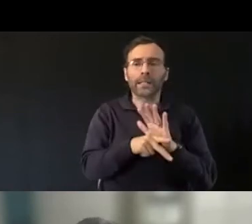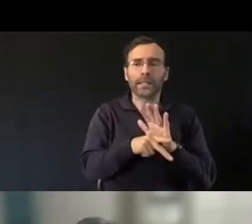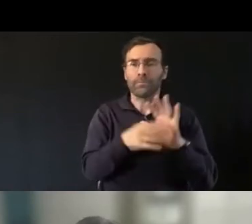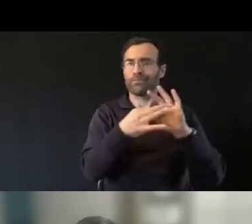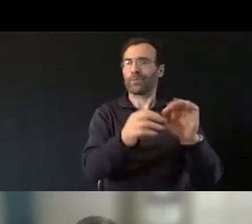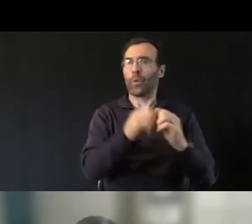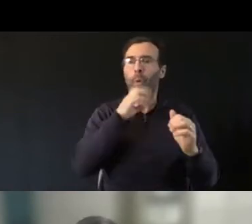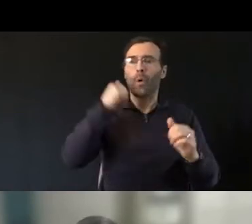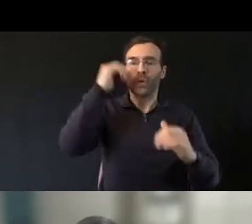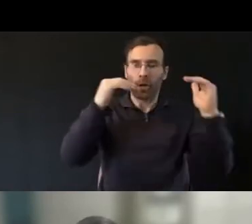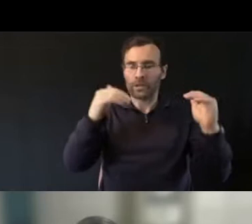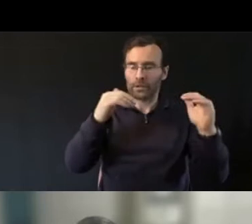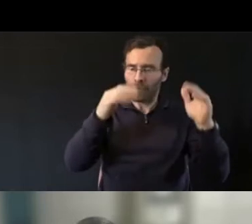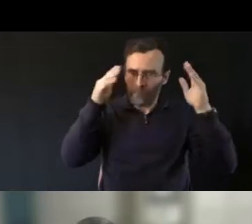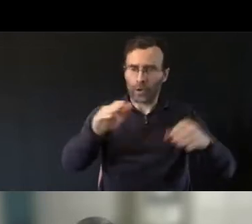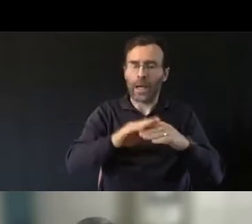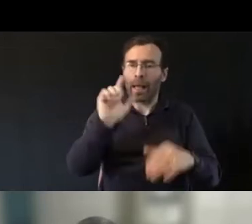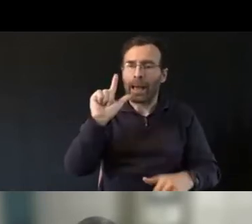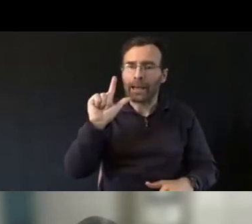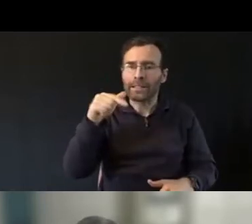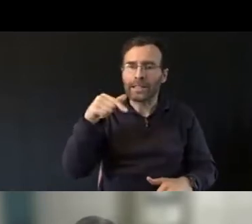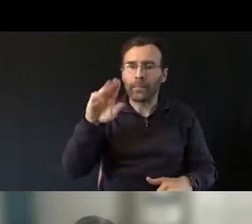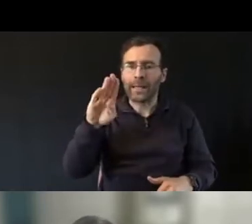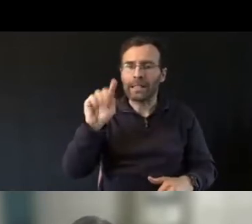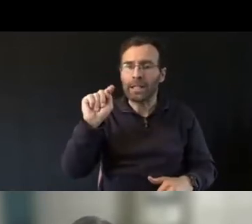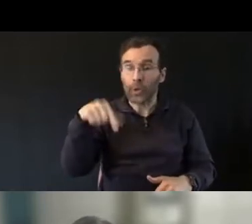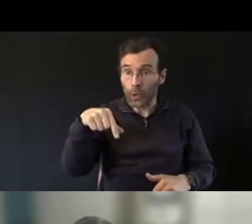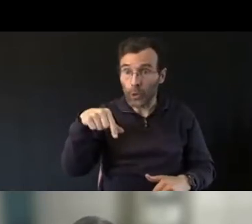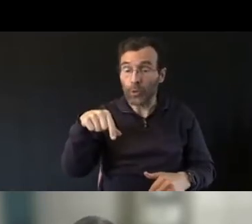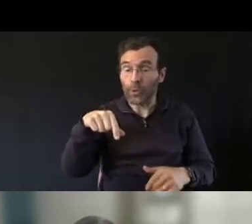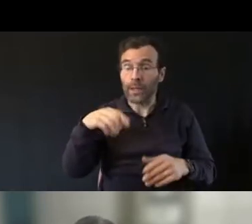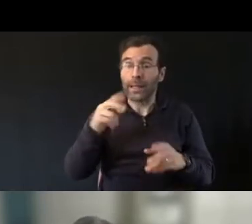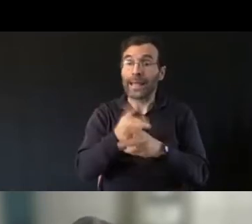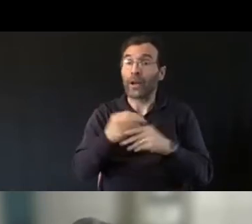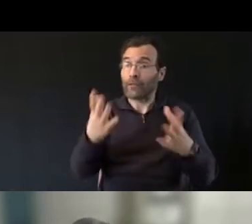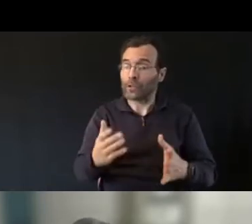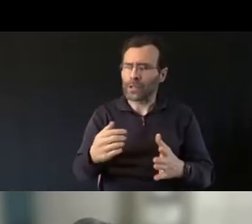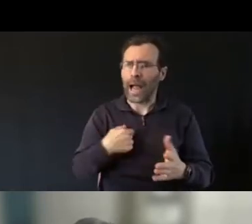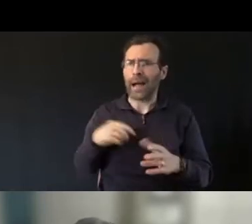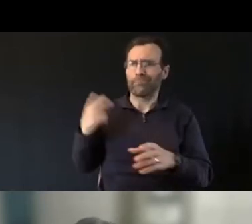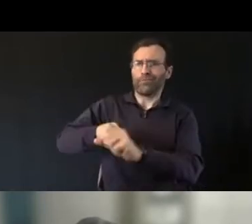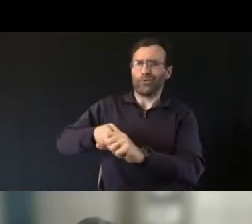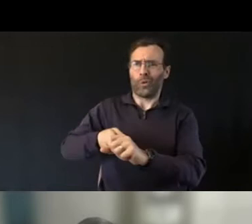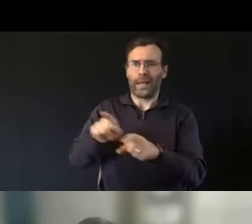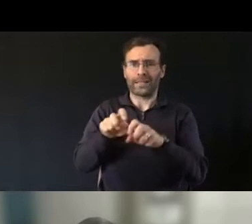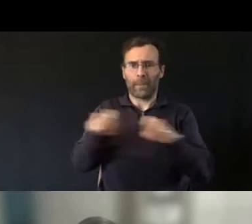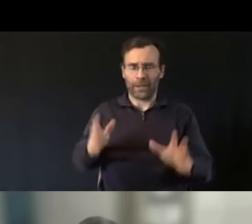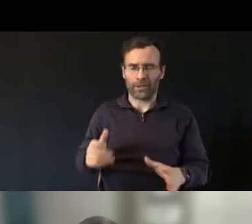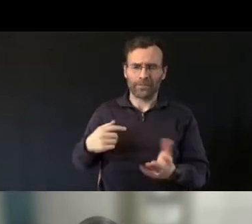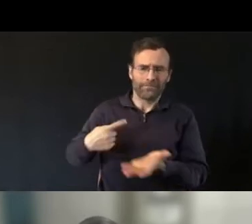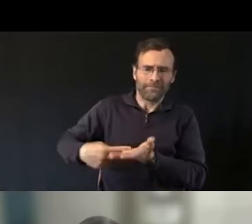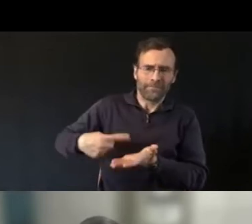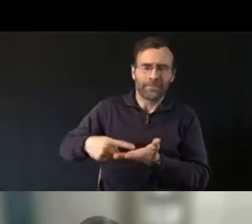of LGBTQ elders and caregiving. And I look forward to joining the panel, talking a little bit about the experience